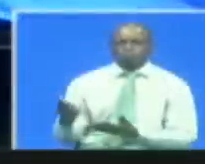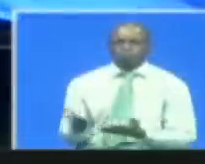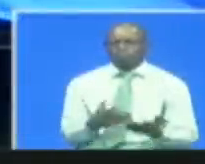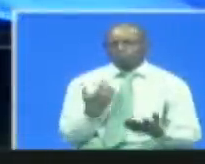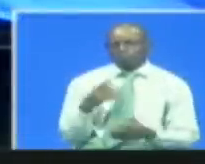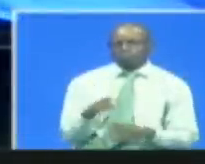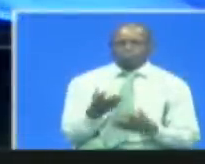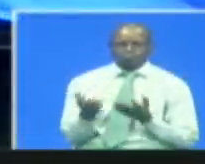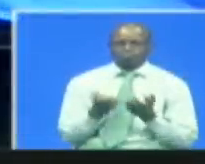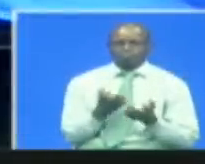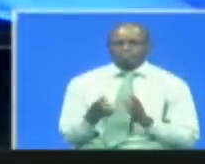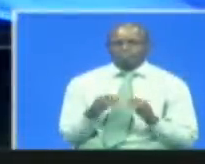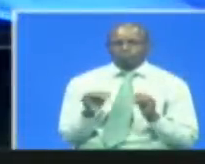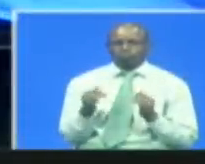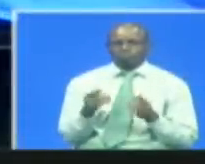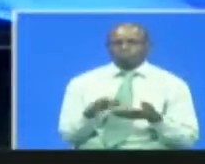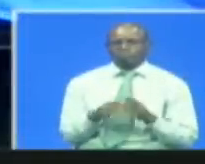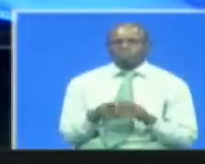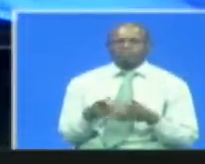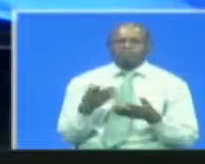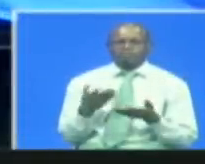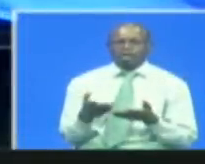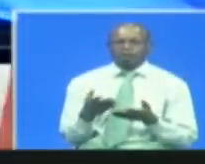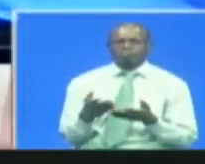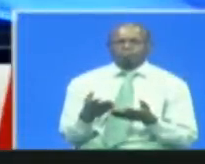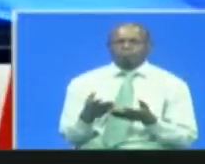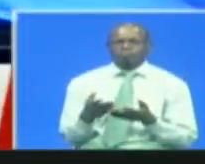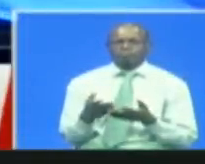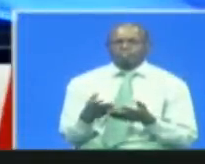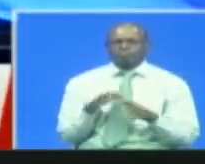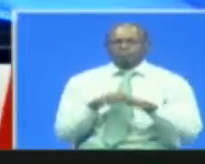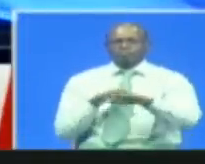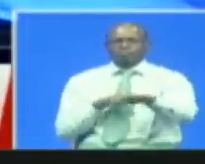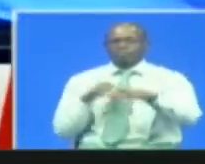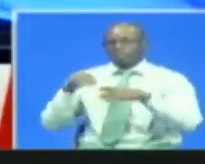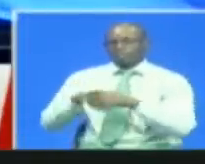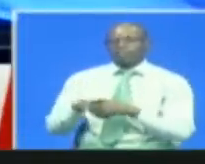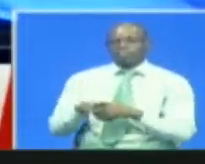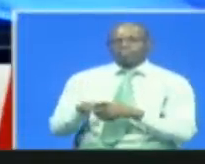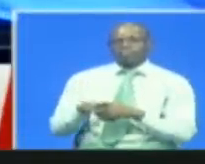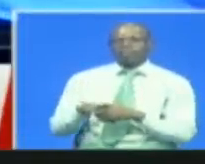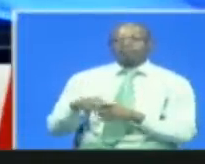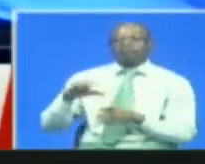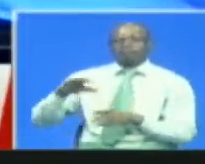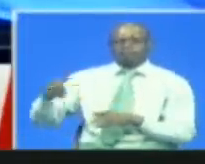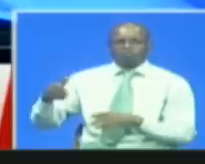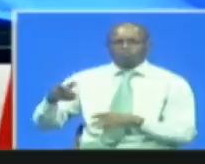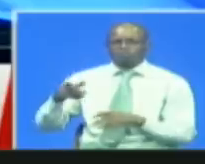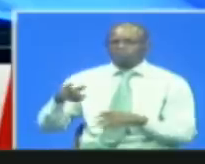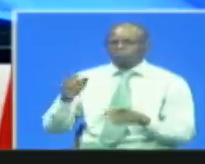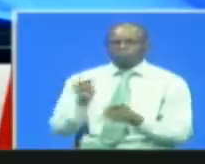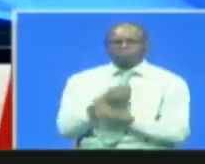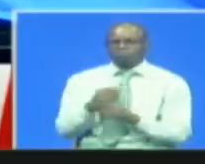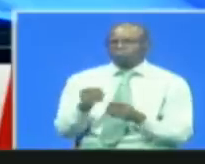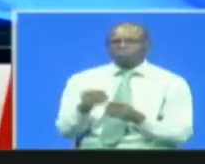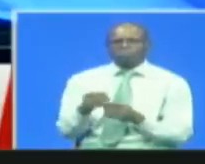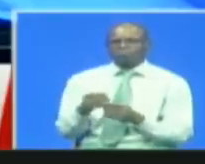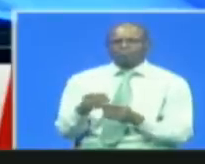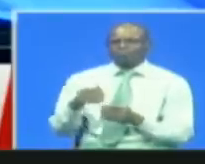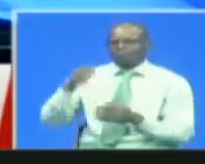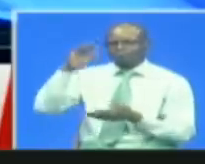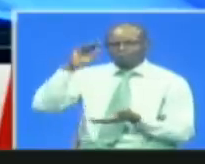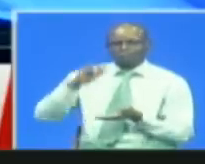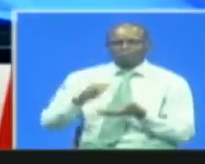Time to talk business now. The decongestion of traffic in the capital city is unlikely to happen anytime soon if authorities in the transport